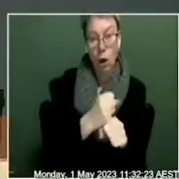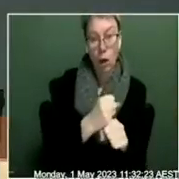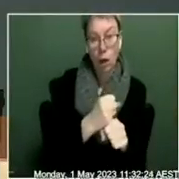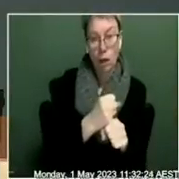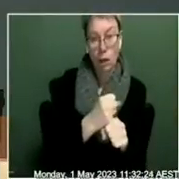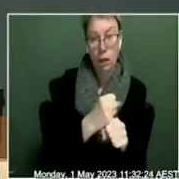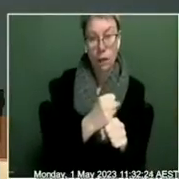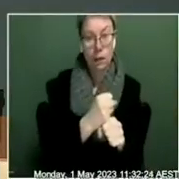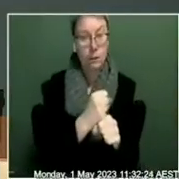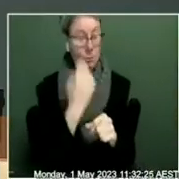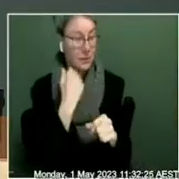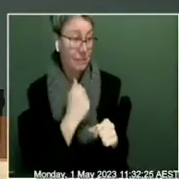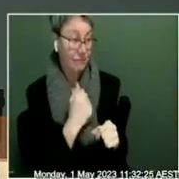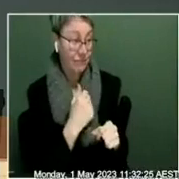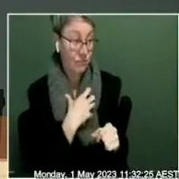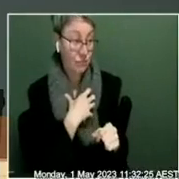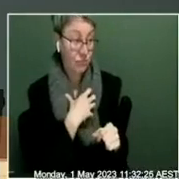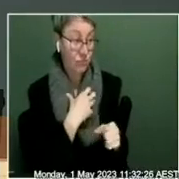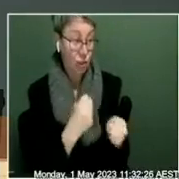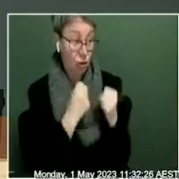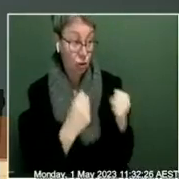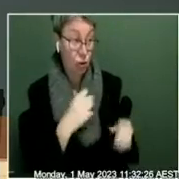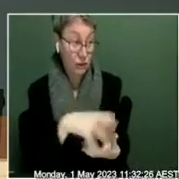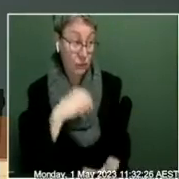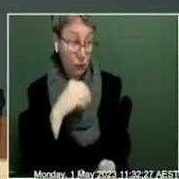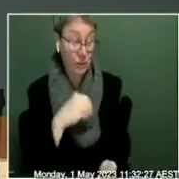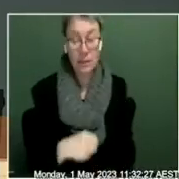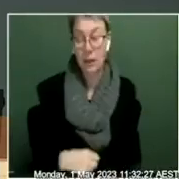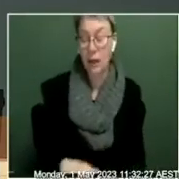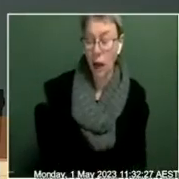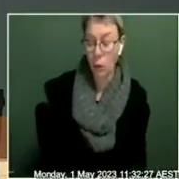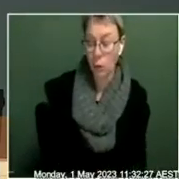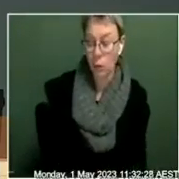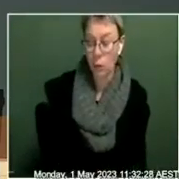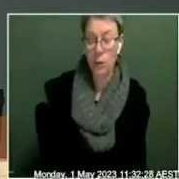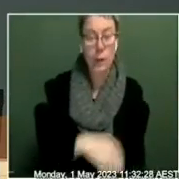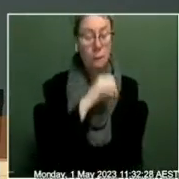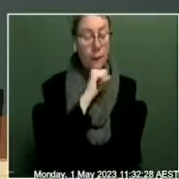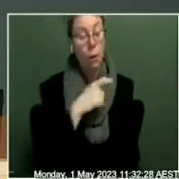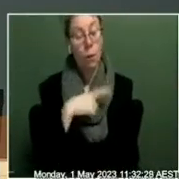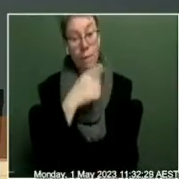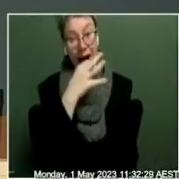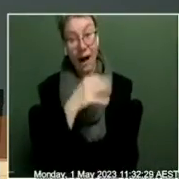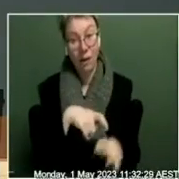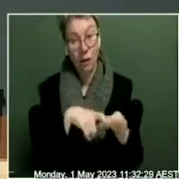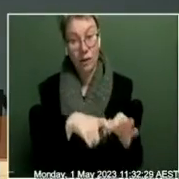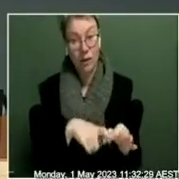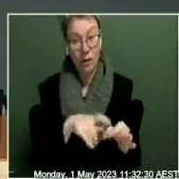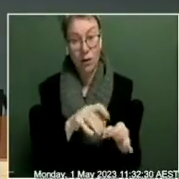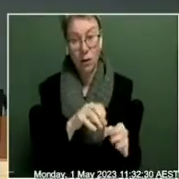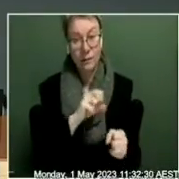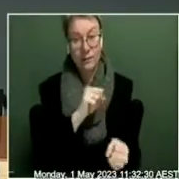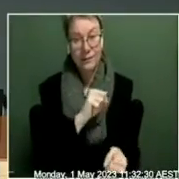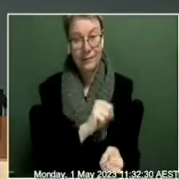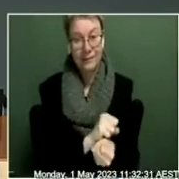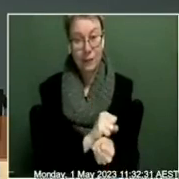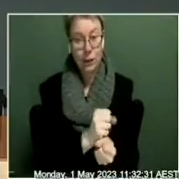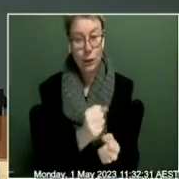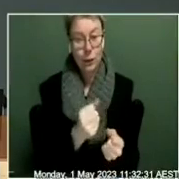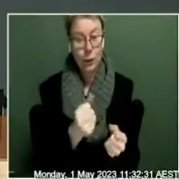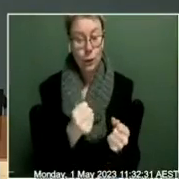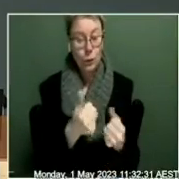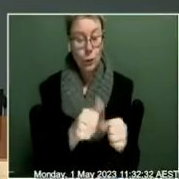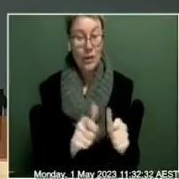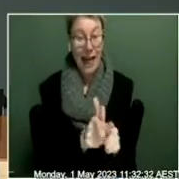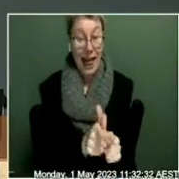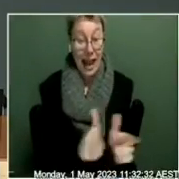caught up in utilising language. The mob have given and enabled you to use language with good faith that the department would